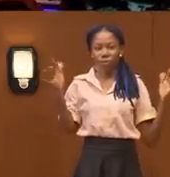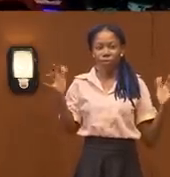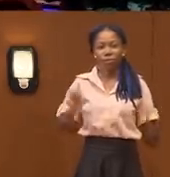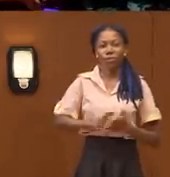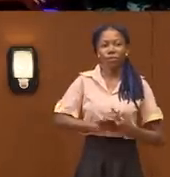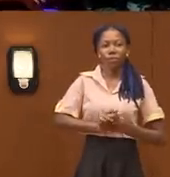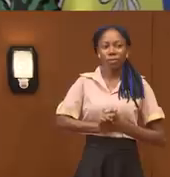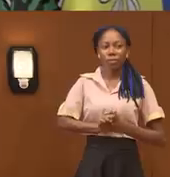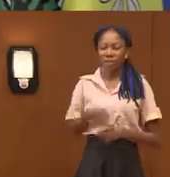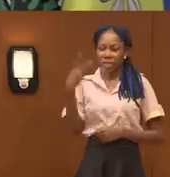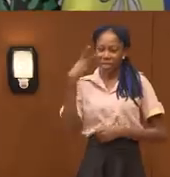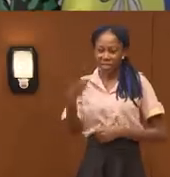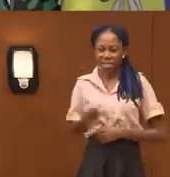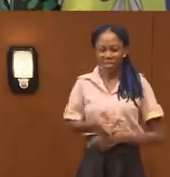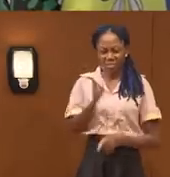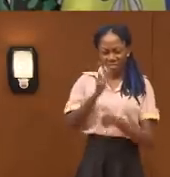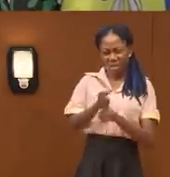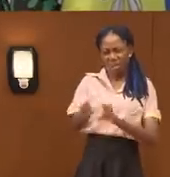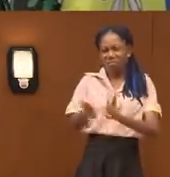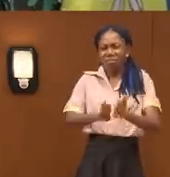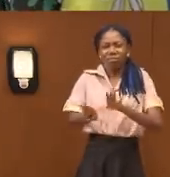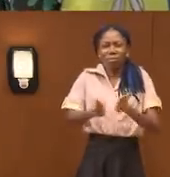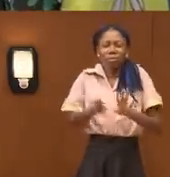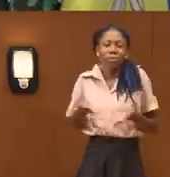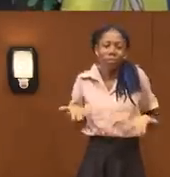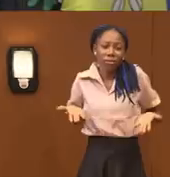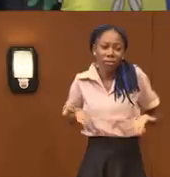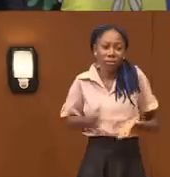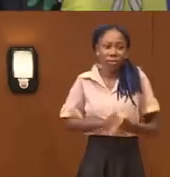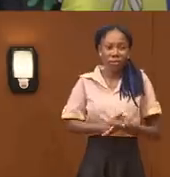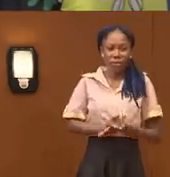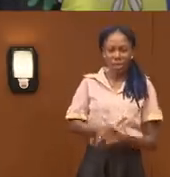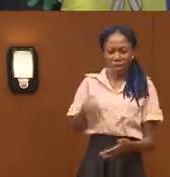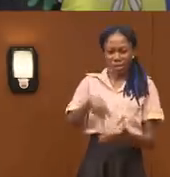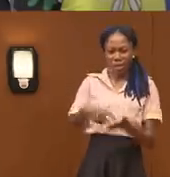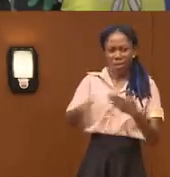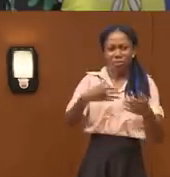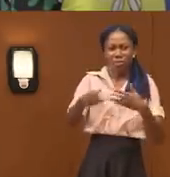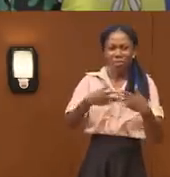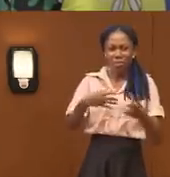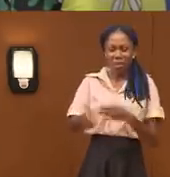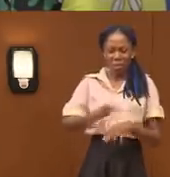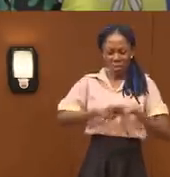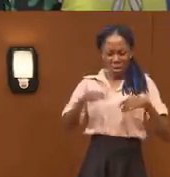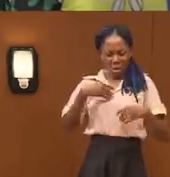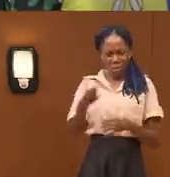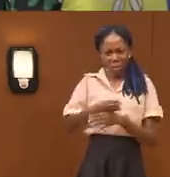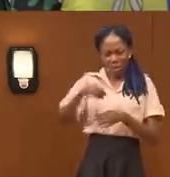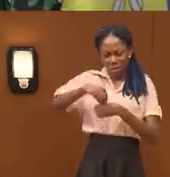You see, it's all about manner of approach. This matter does not have any business being